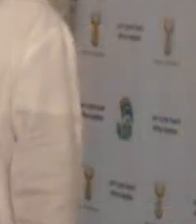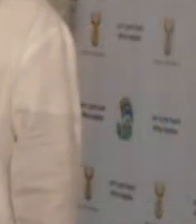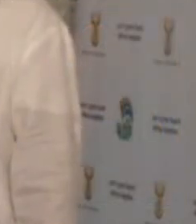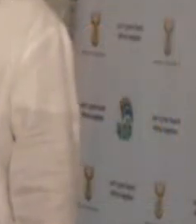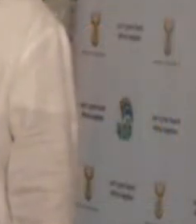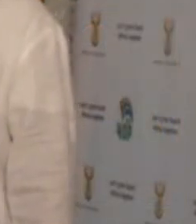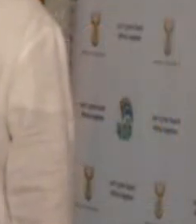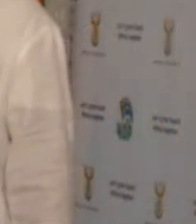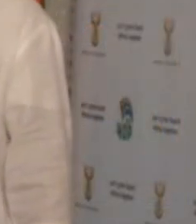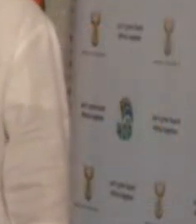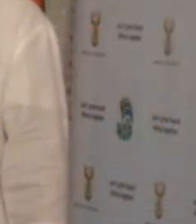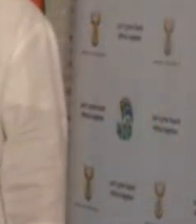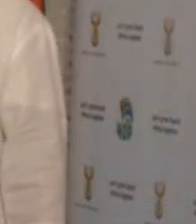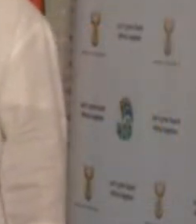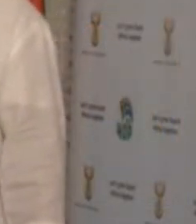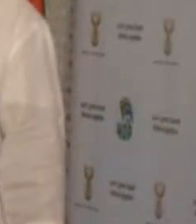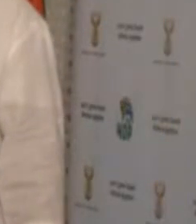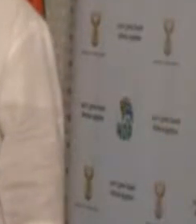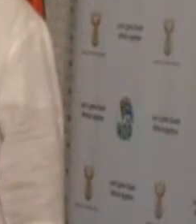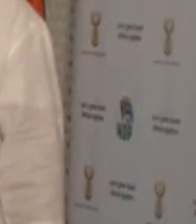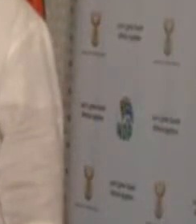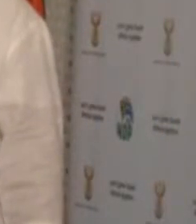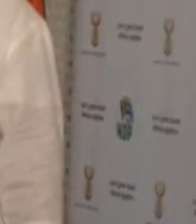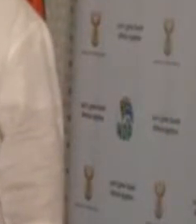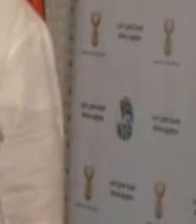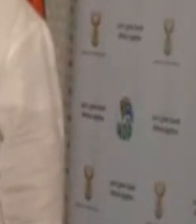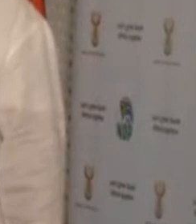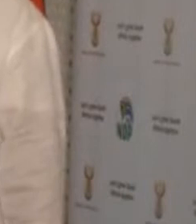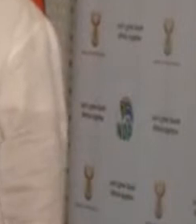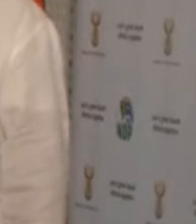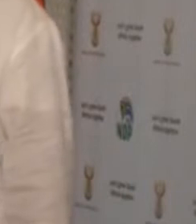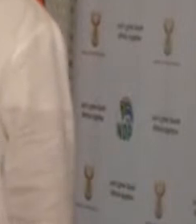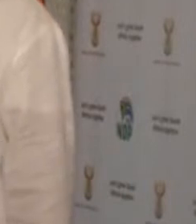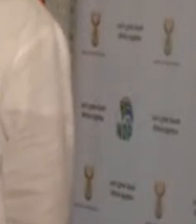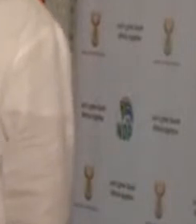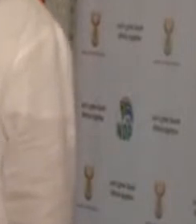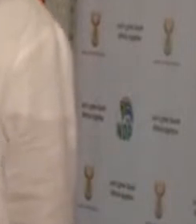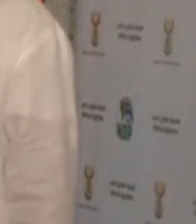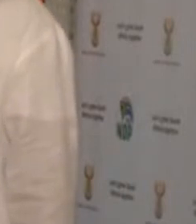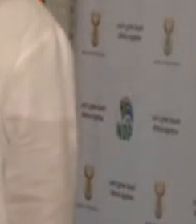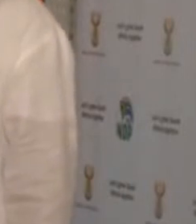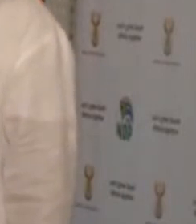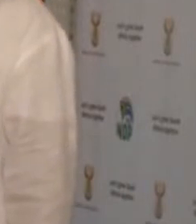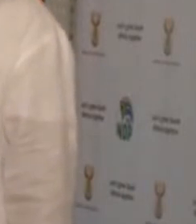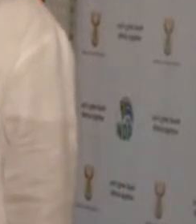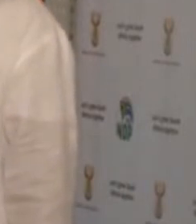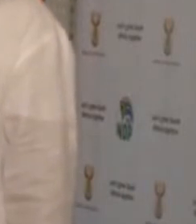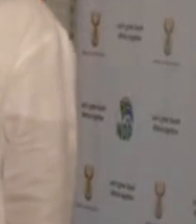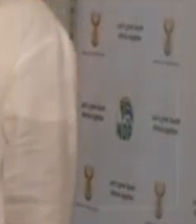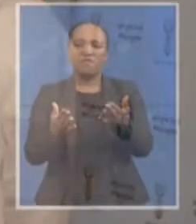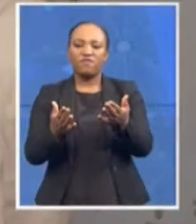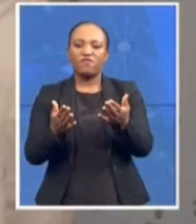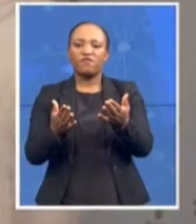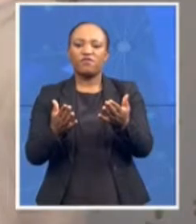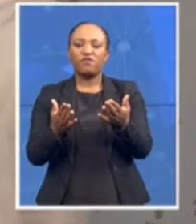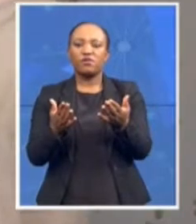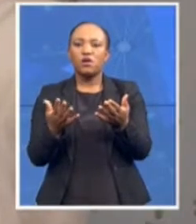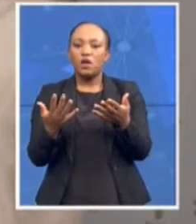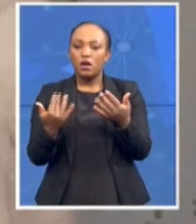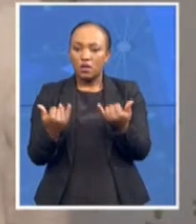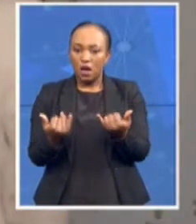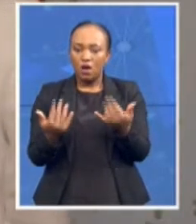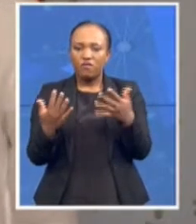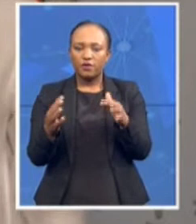4% to go to the pockets of the artists as well. What has changed is